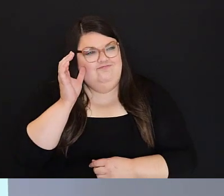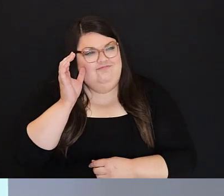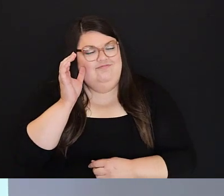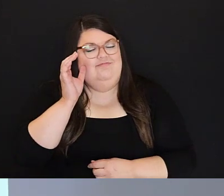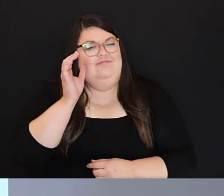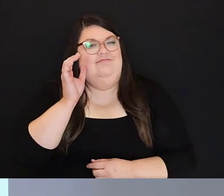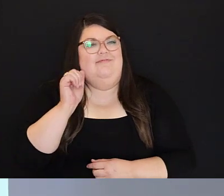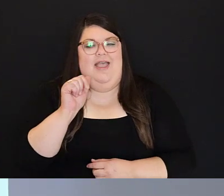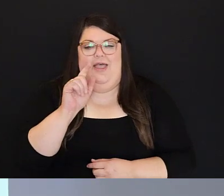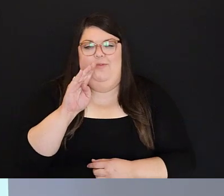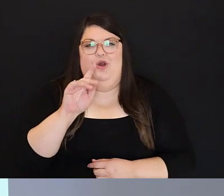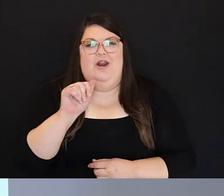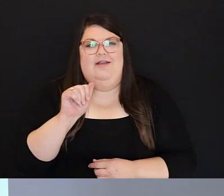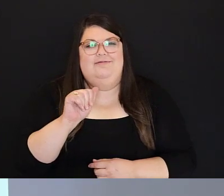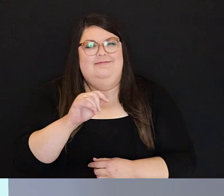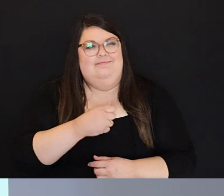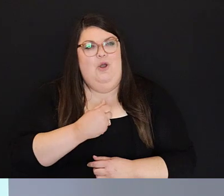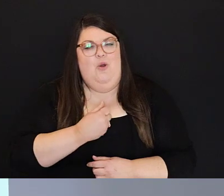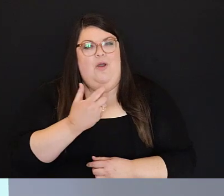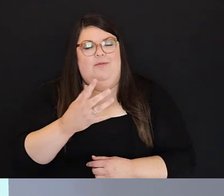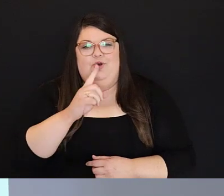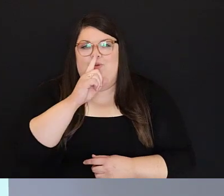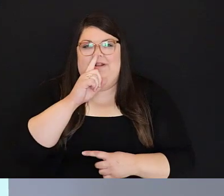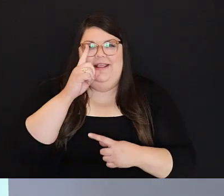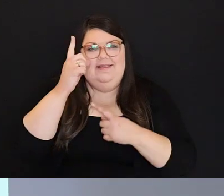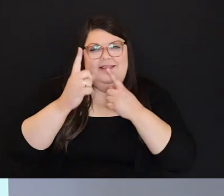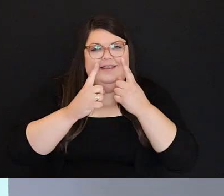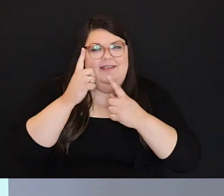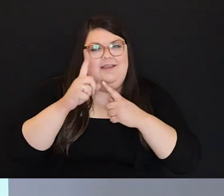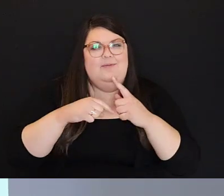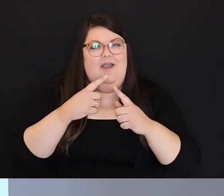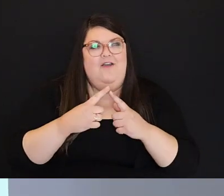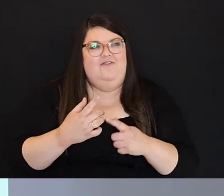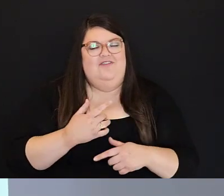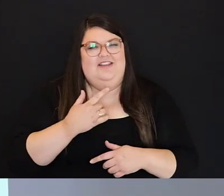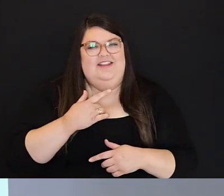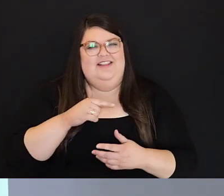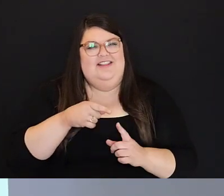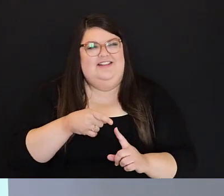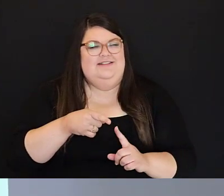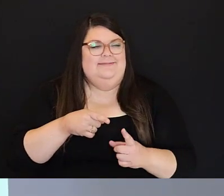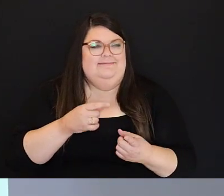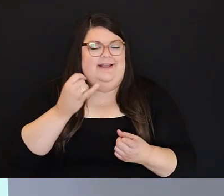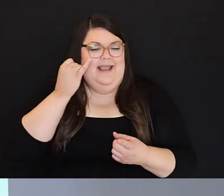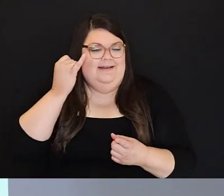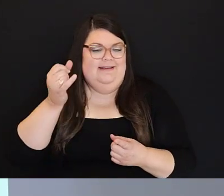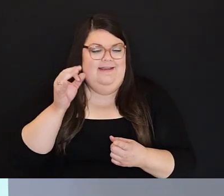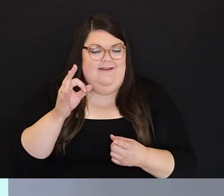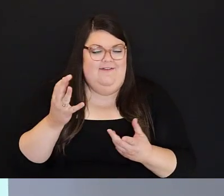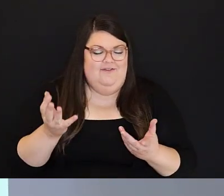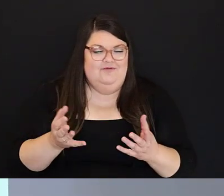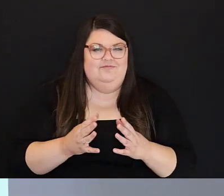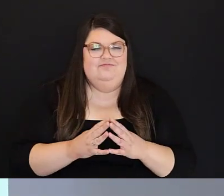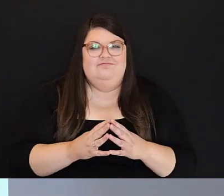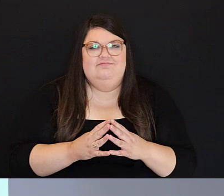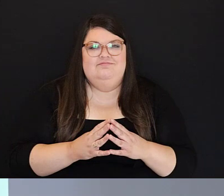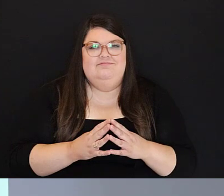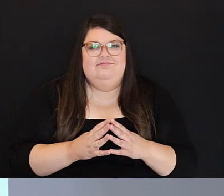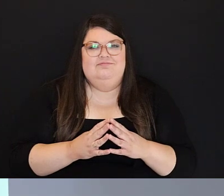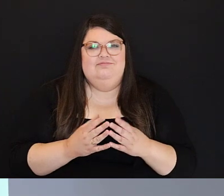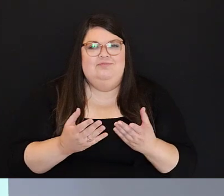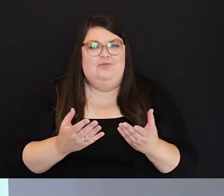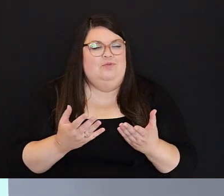Alberta's poem and really thinking about like feeling this idea of, you know,